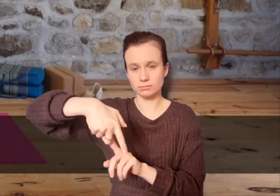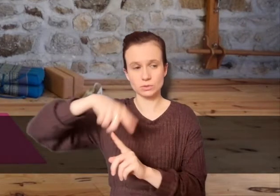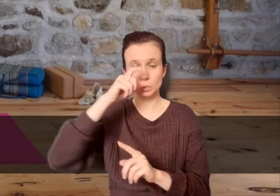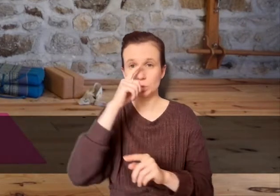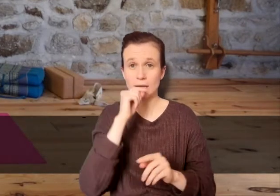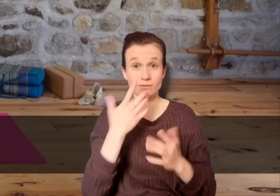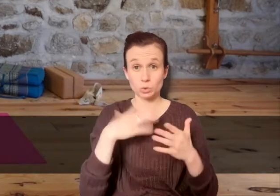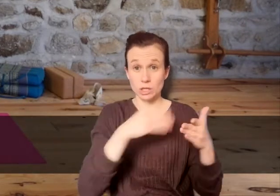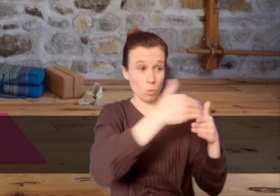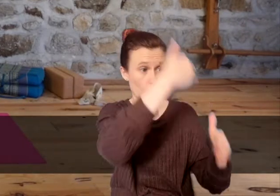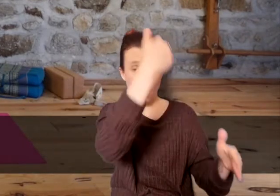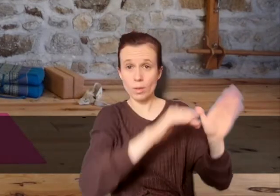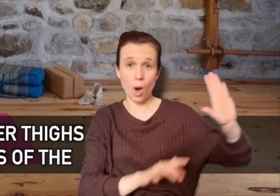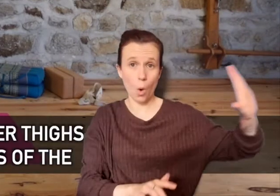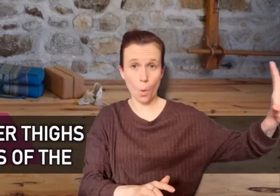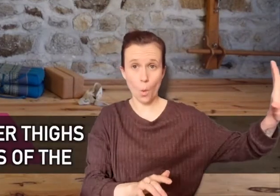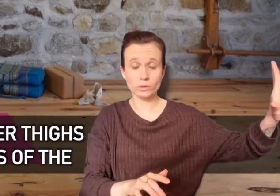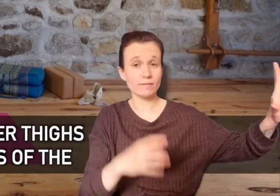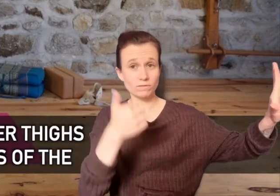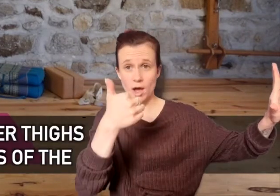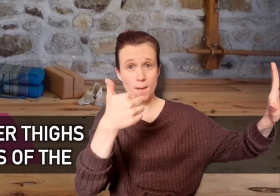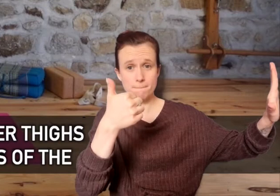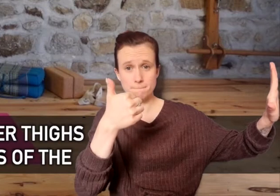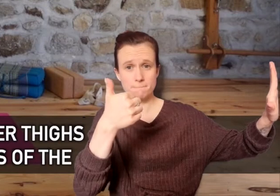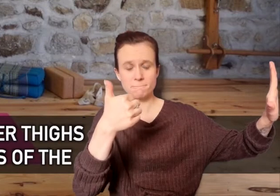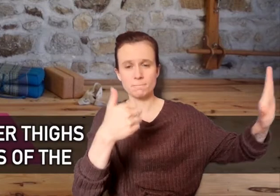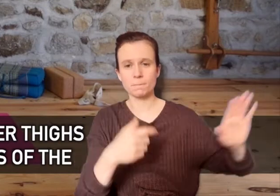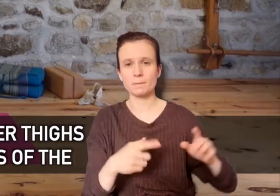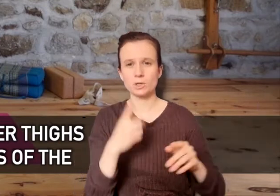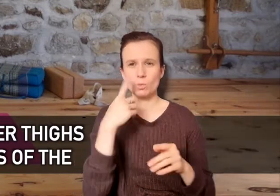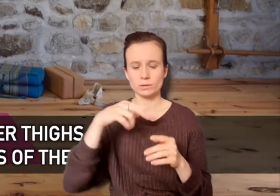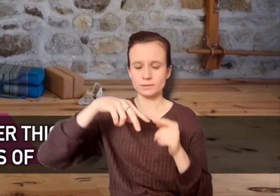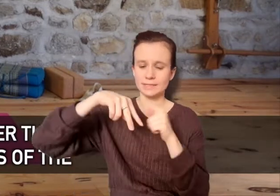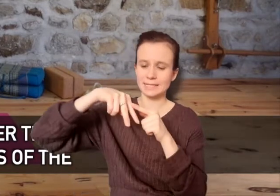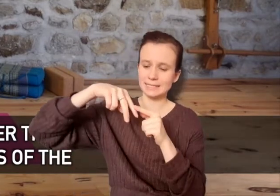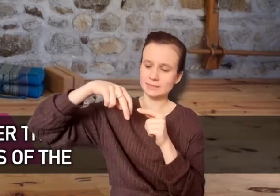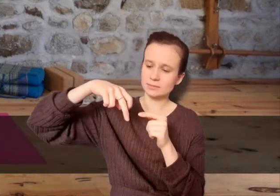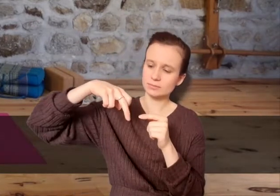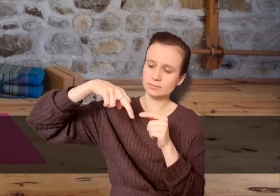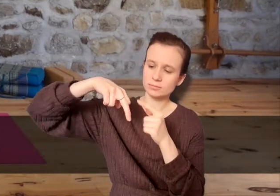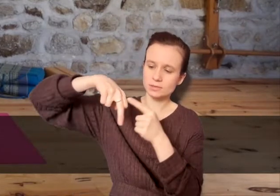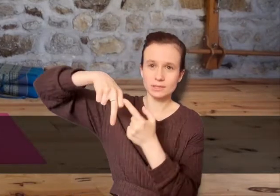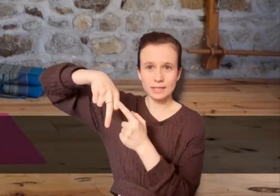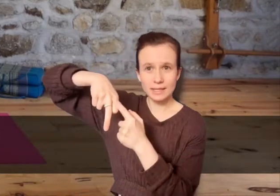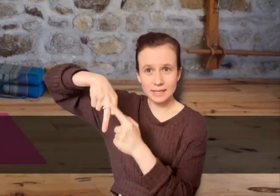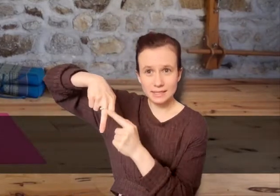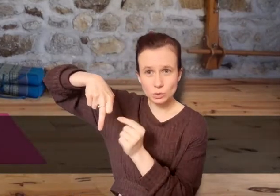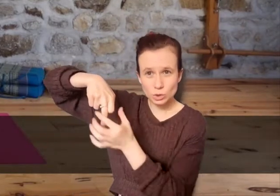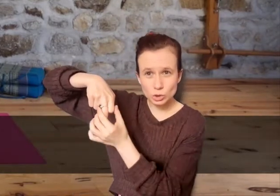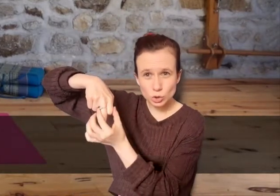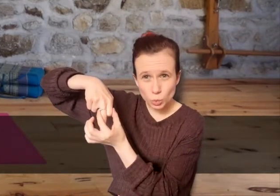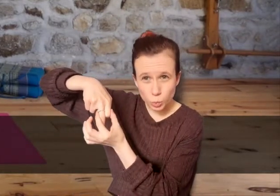balance if you need it. And you're going to squeeze those inner thighs together so you can feel the muscles of the inner thighs working as